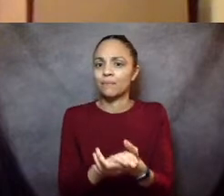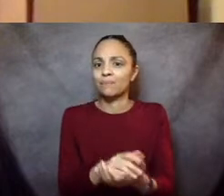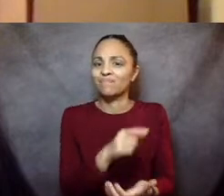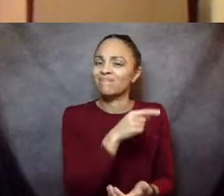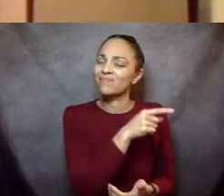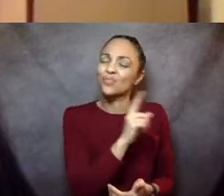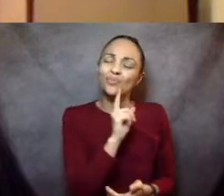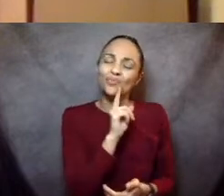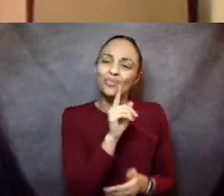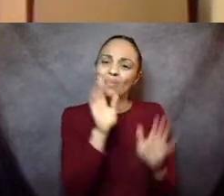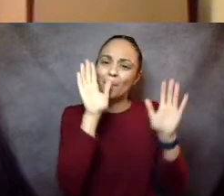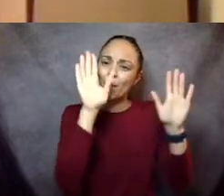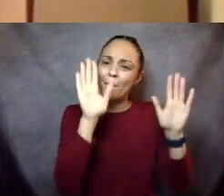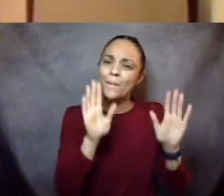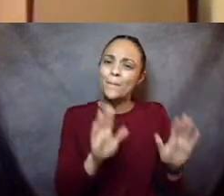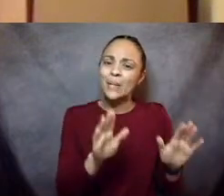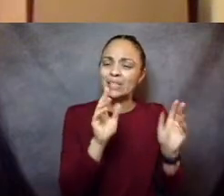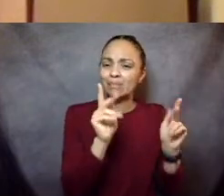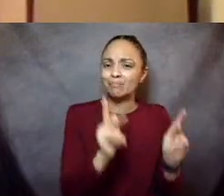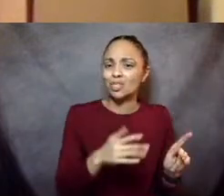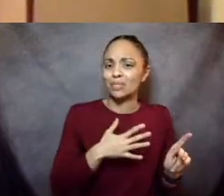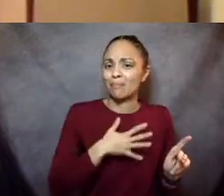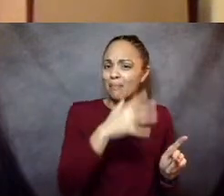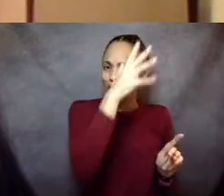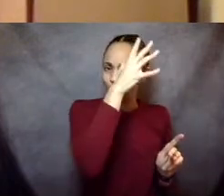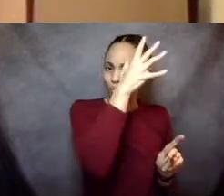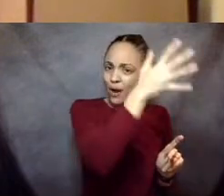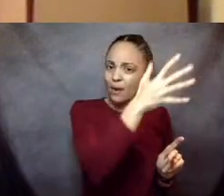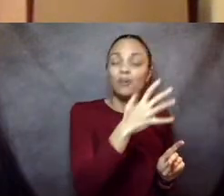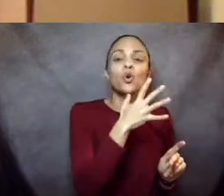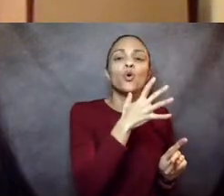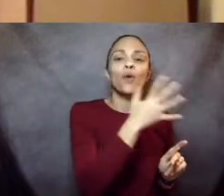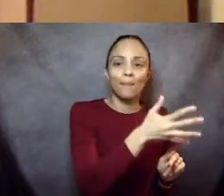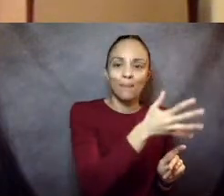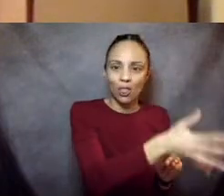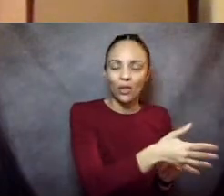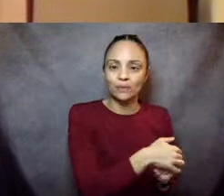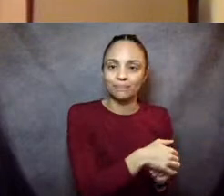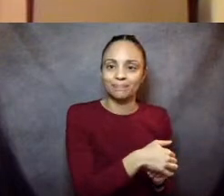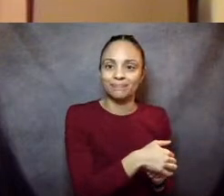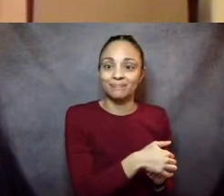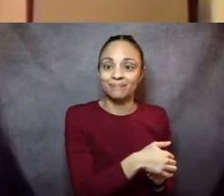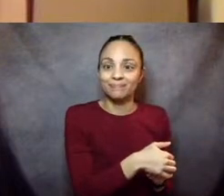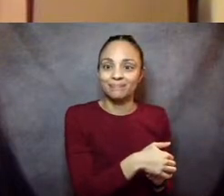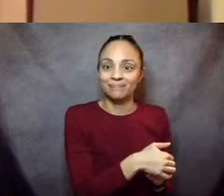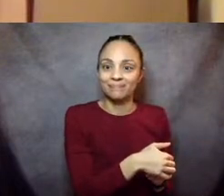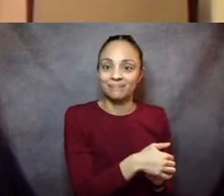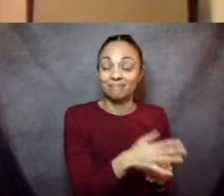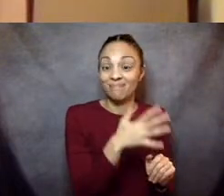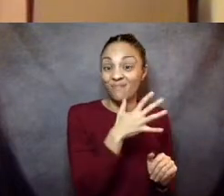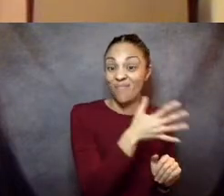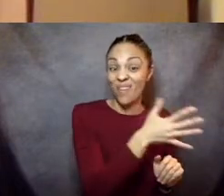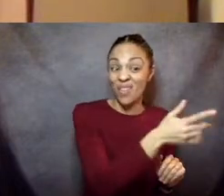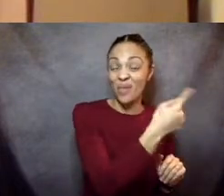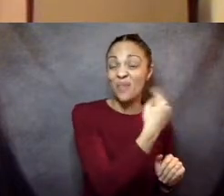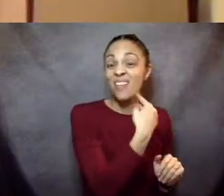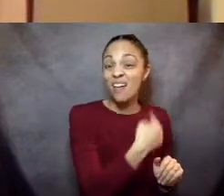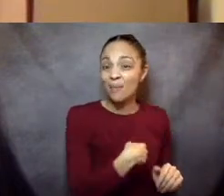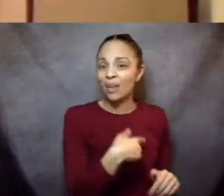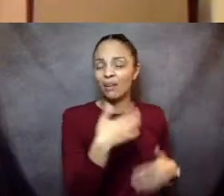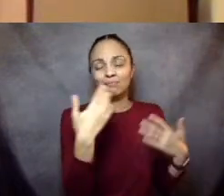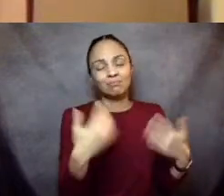such wisdom, who said to me, "Girl, you go and dance your," well, she